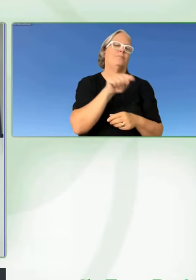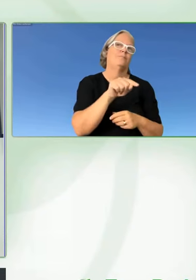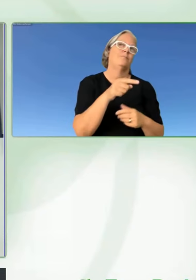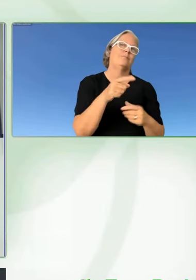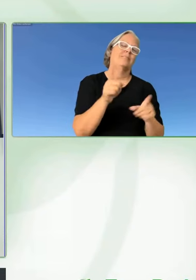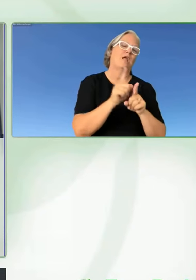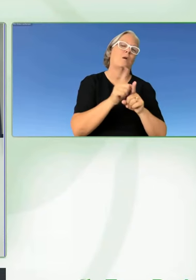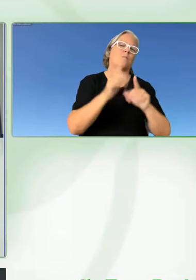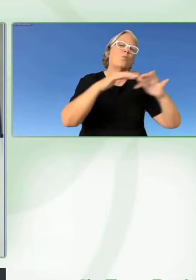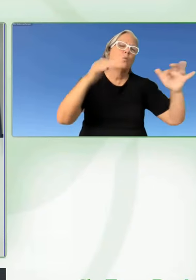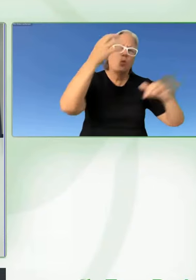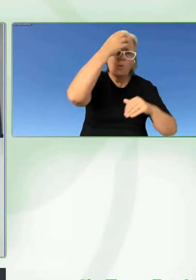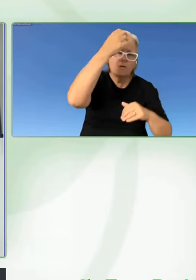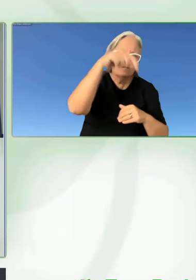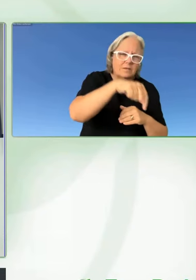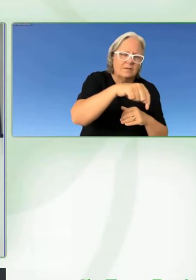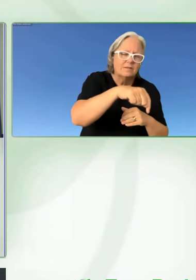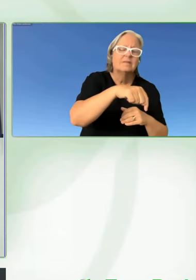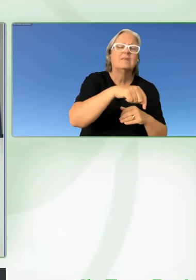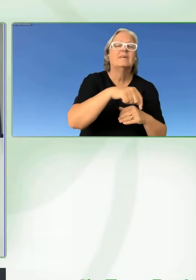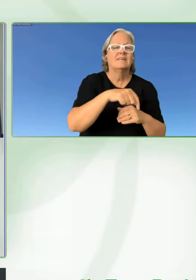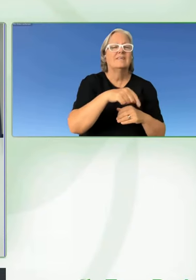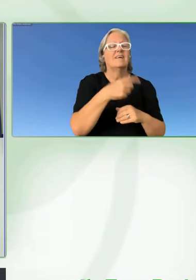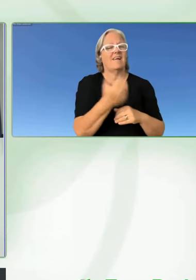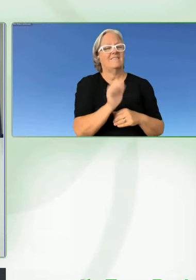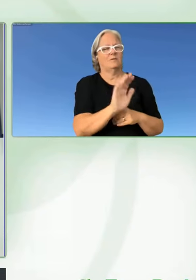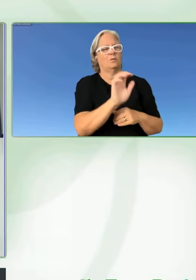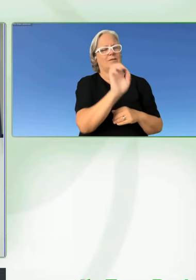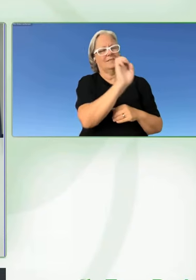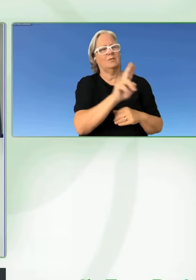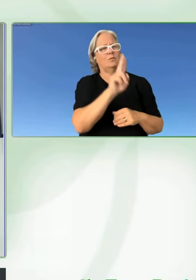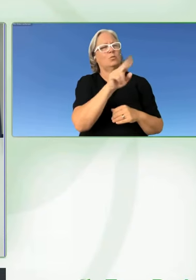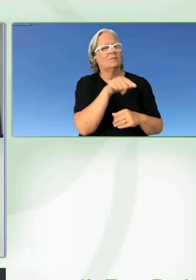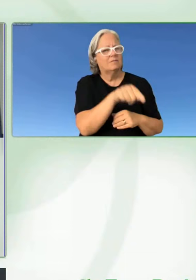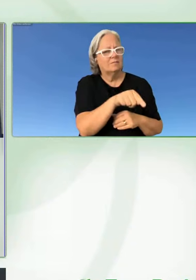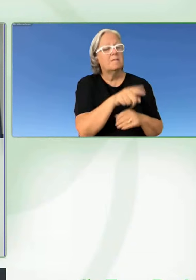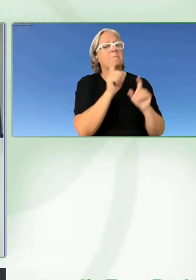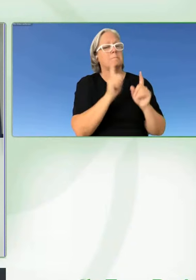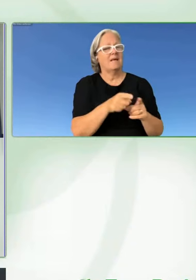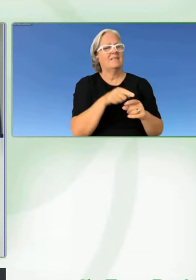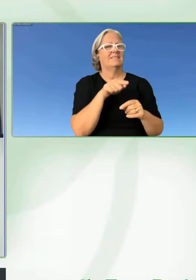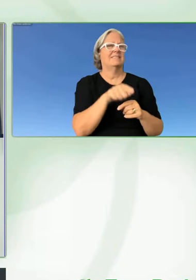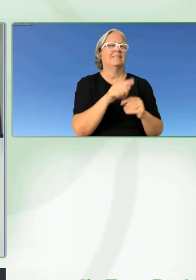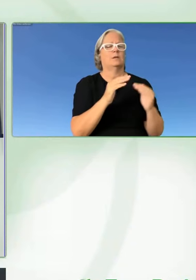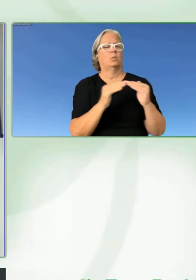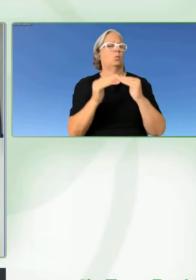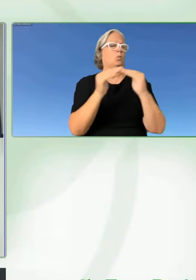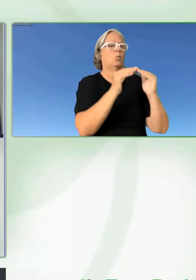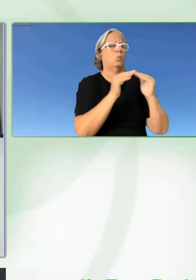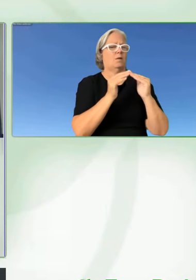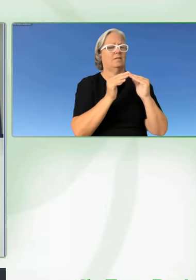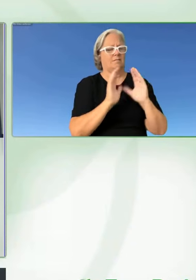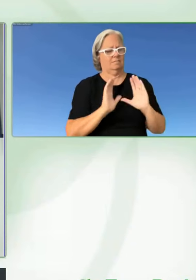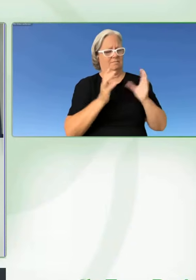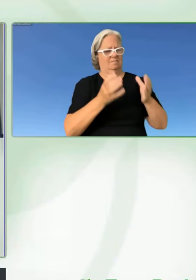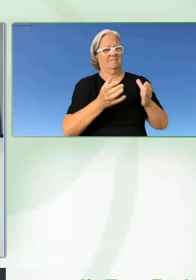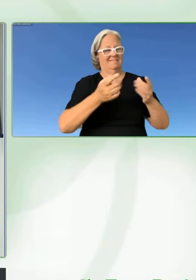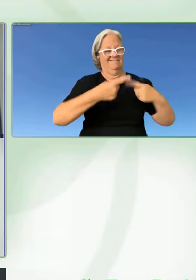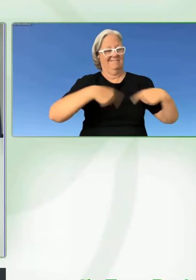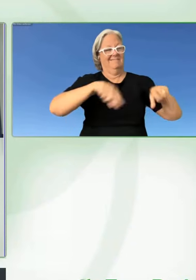so-called common EU-wide minimum requirements for equality bodies in a number of key areas, including the